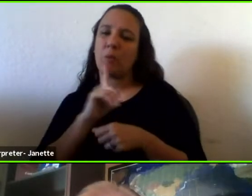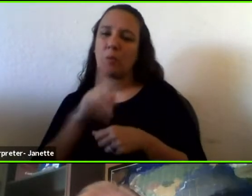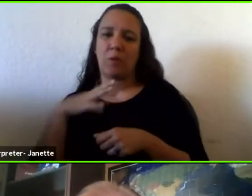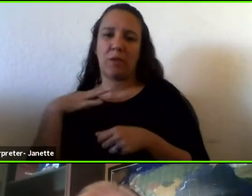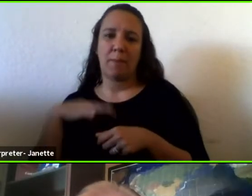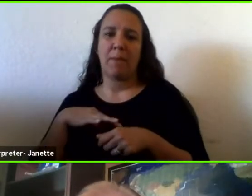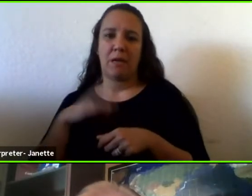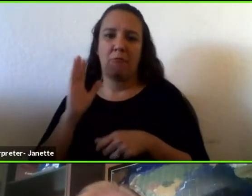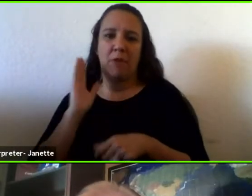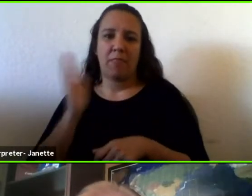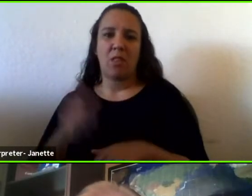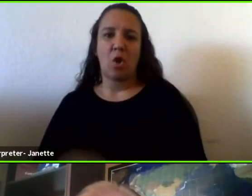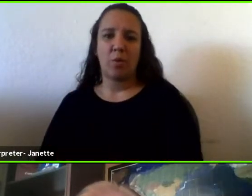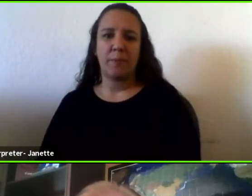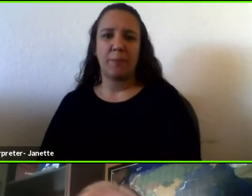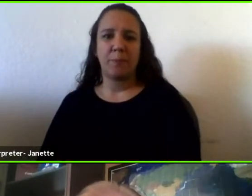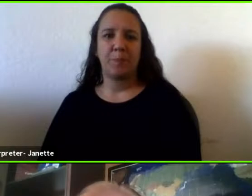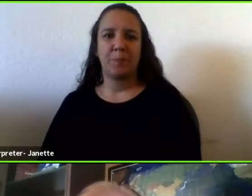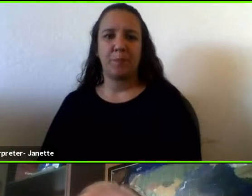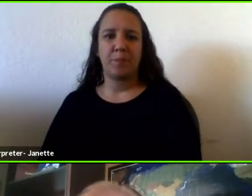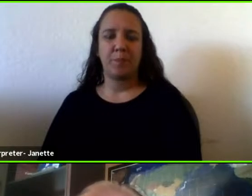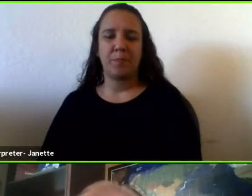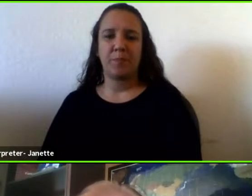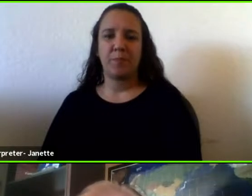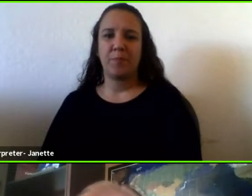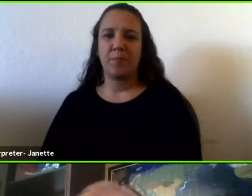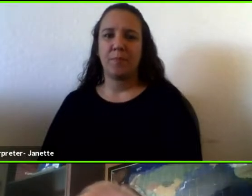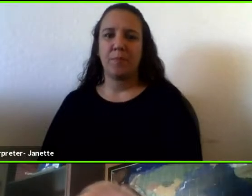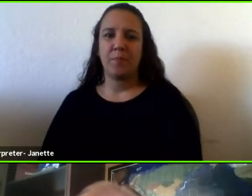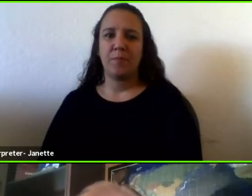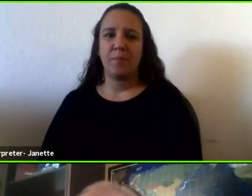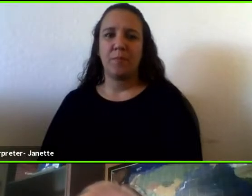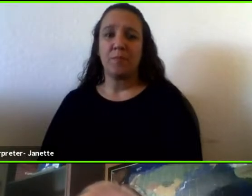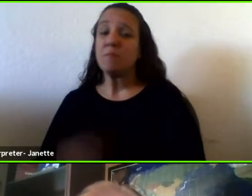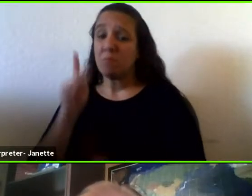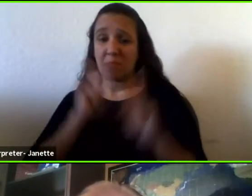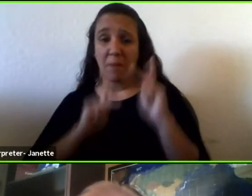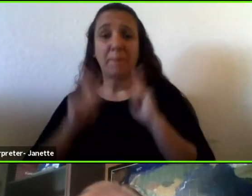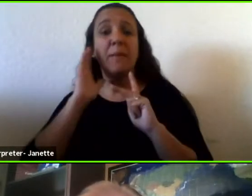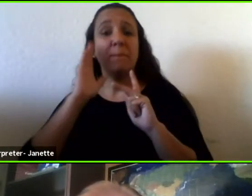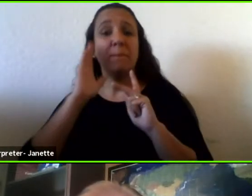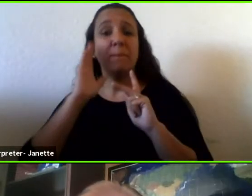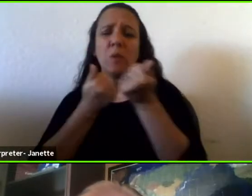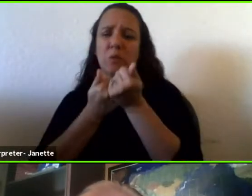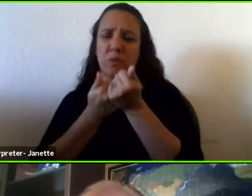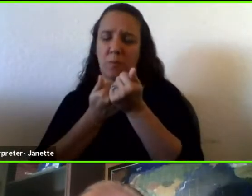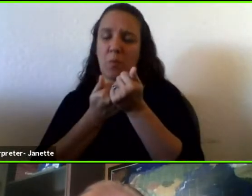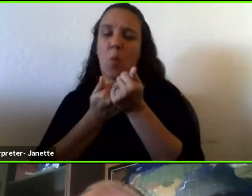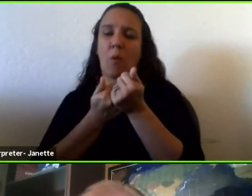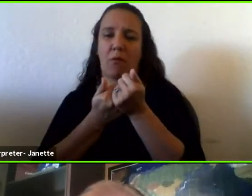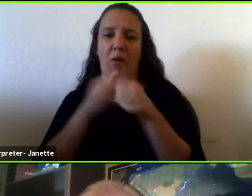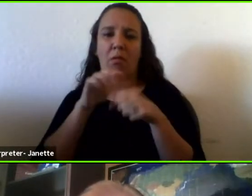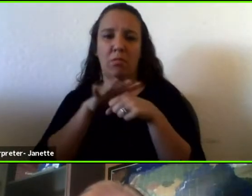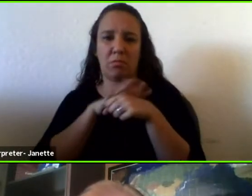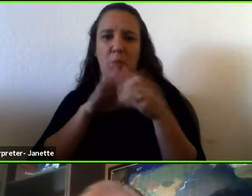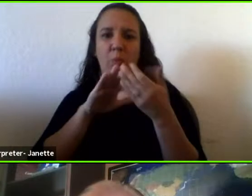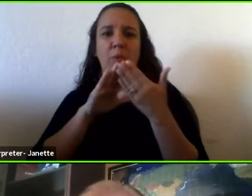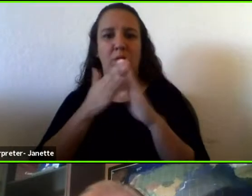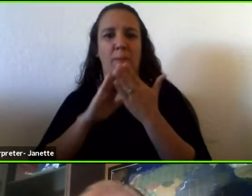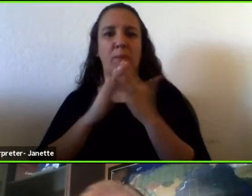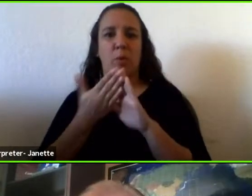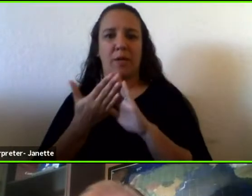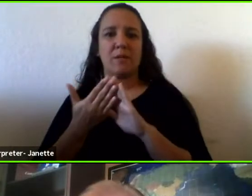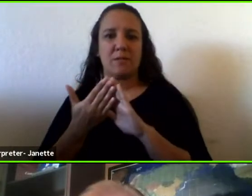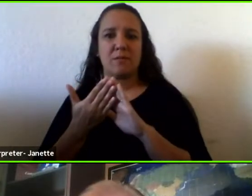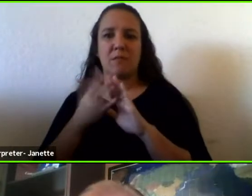order online, you know what? That's another added value, because people will support local communities. And I know that that's one of the main things